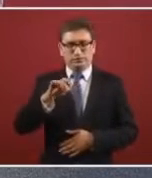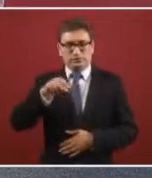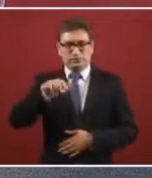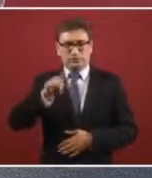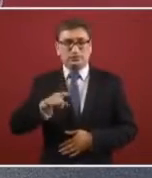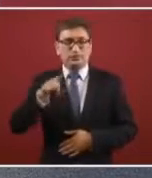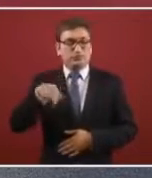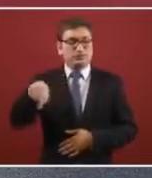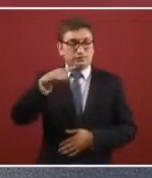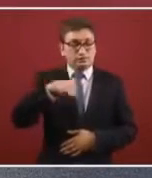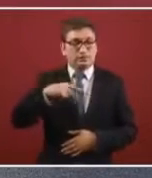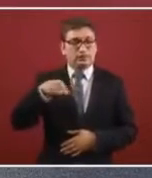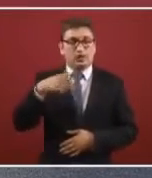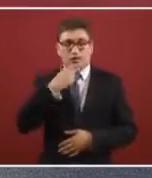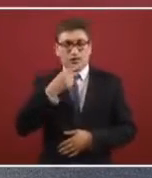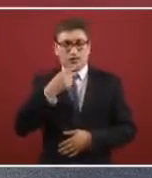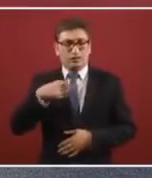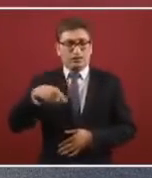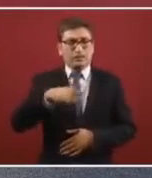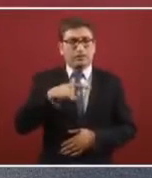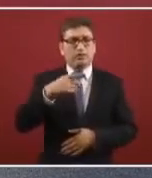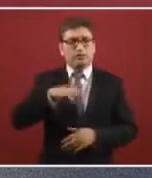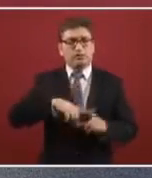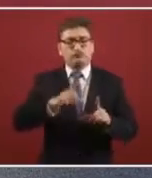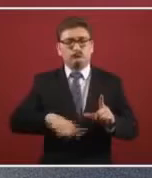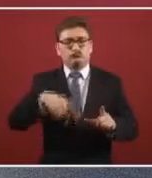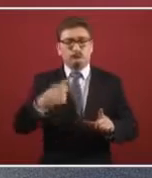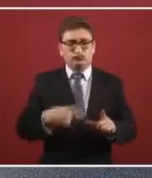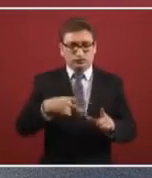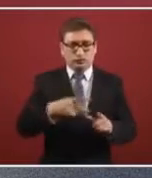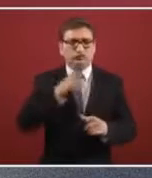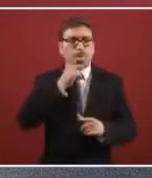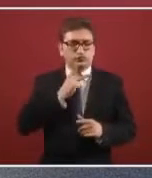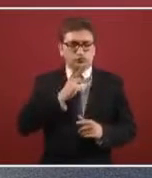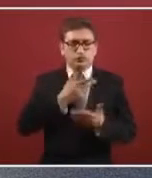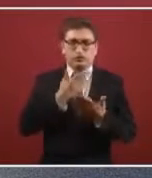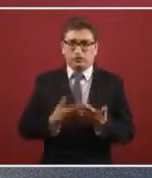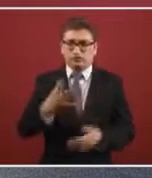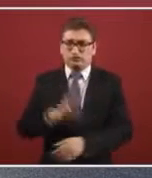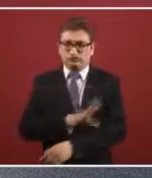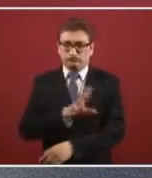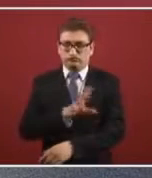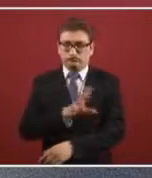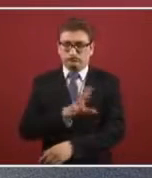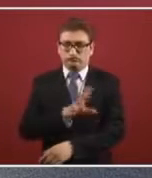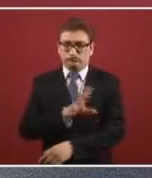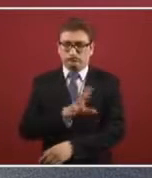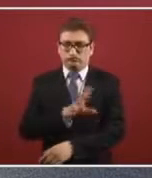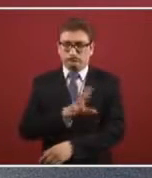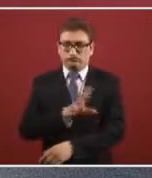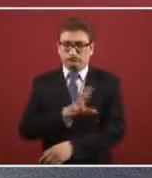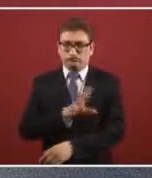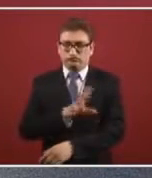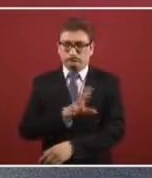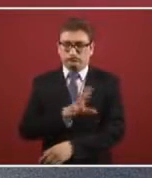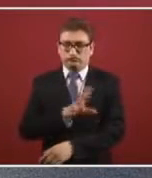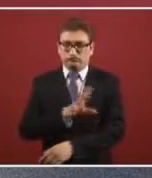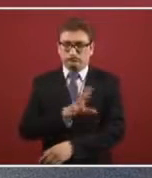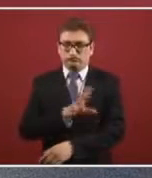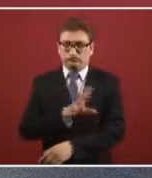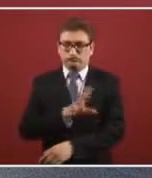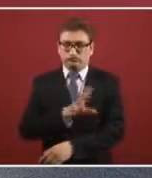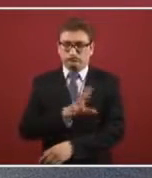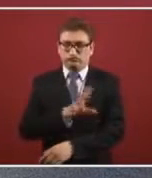nacionalizar nuestro petróleo. They want to nationalize our a la petroleum, energía eléctrica. and they want to turn the